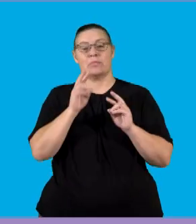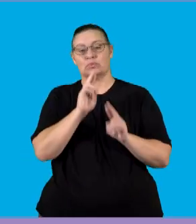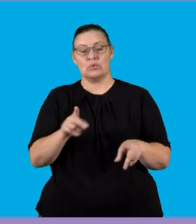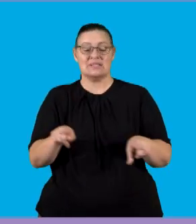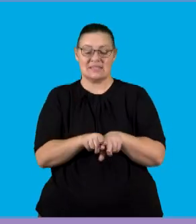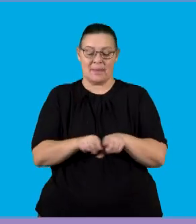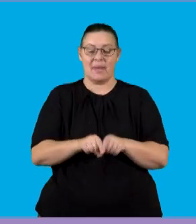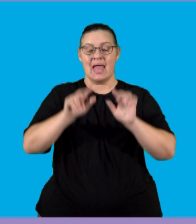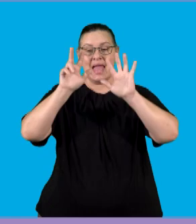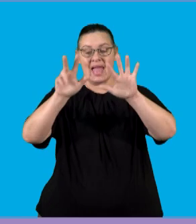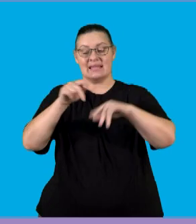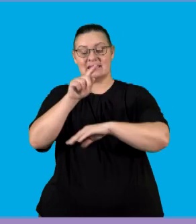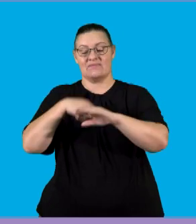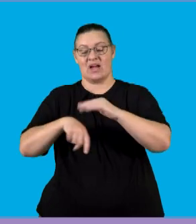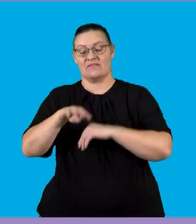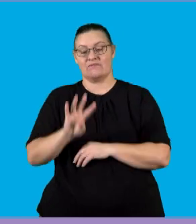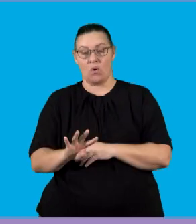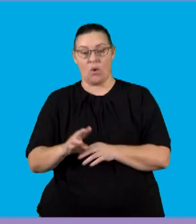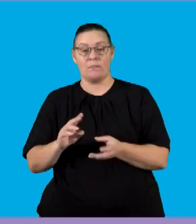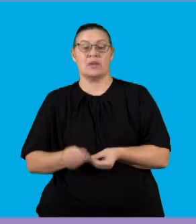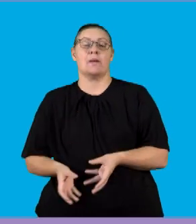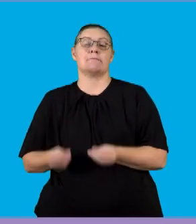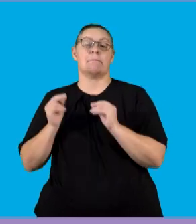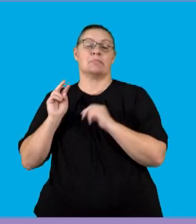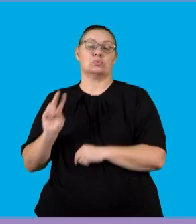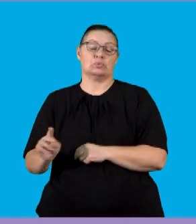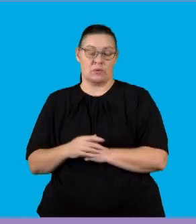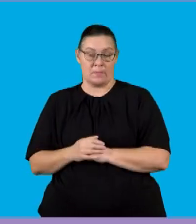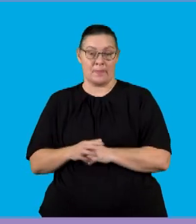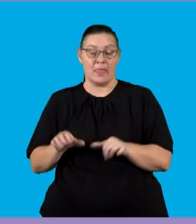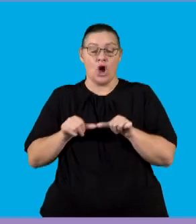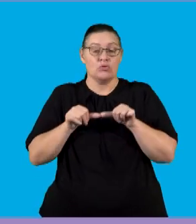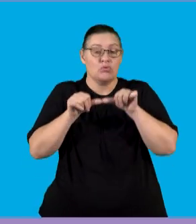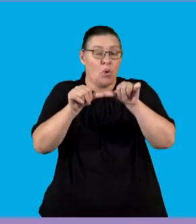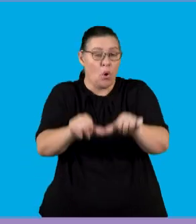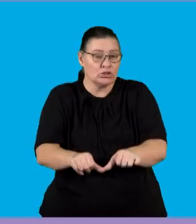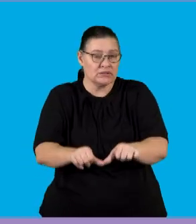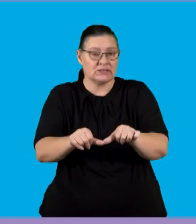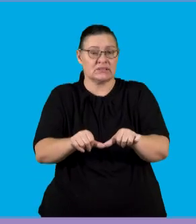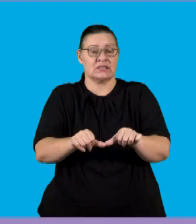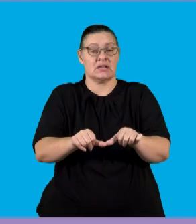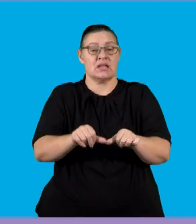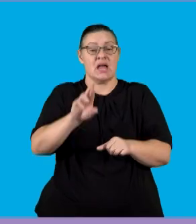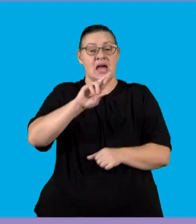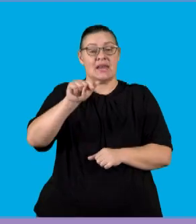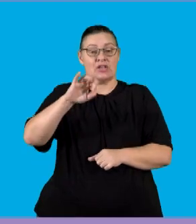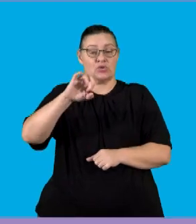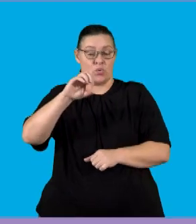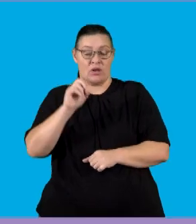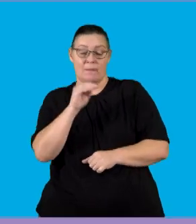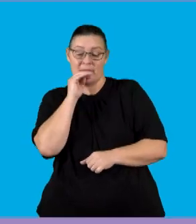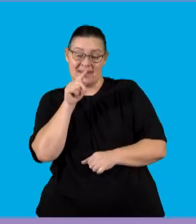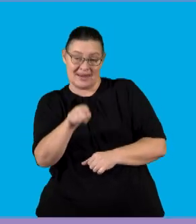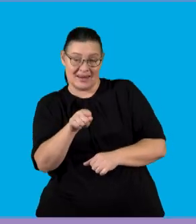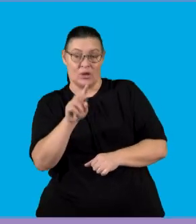which is the same answer as an 8 divided by 4, which also gave us a 2. So our constant ratio here is